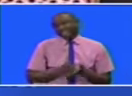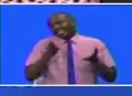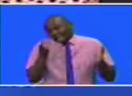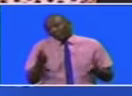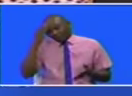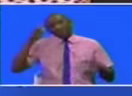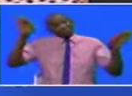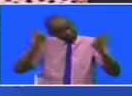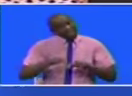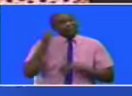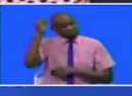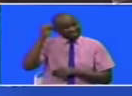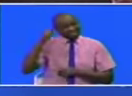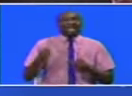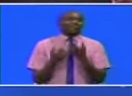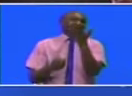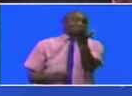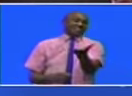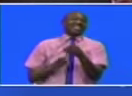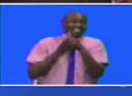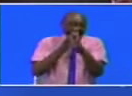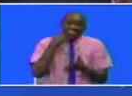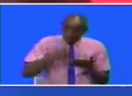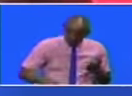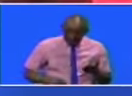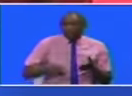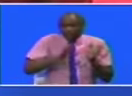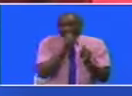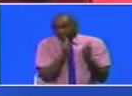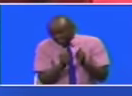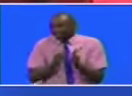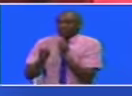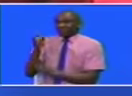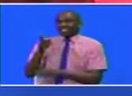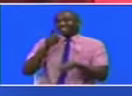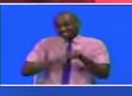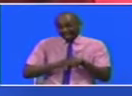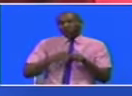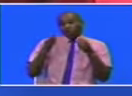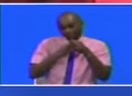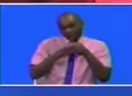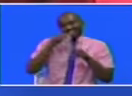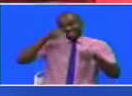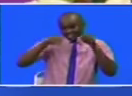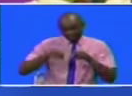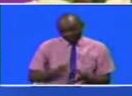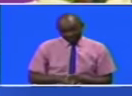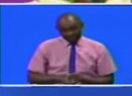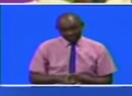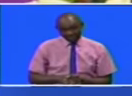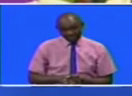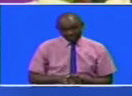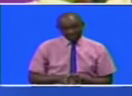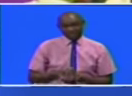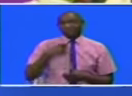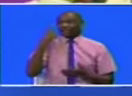Valley politics took center stage, with leaders differing on which route to take during the August general election. Even going to